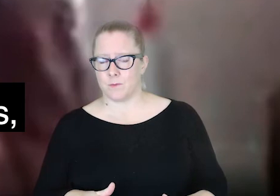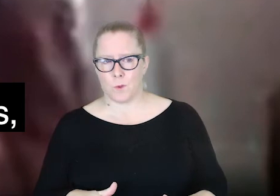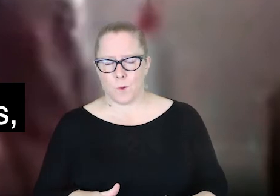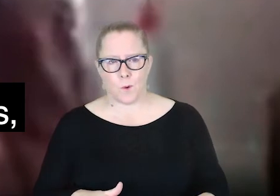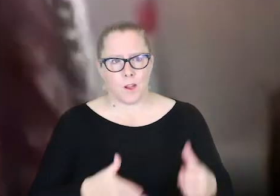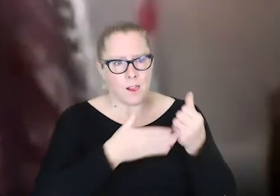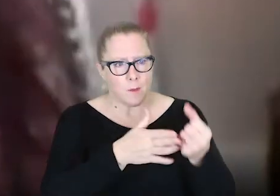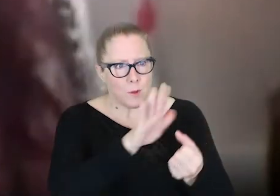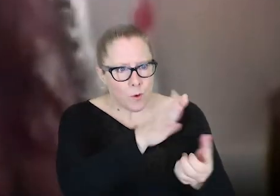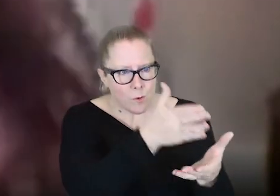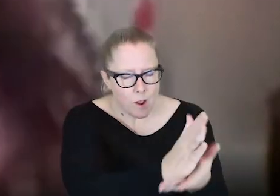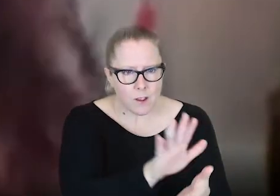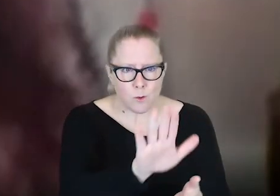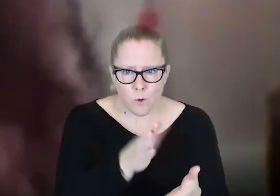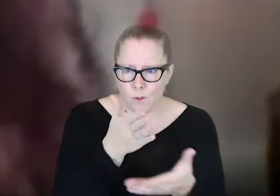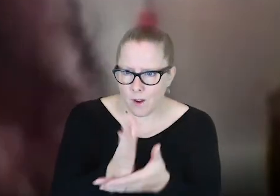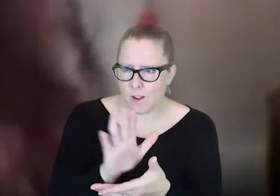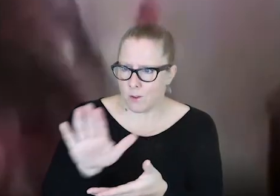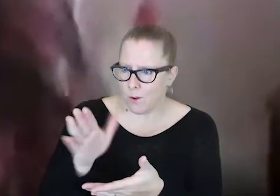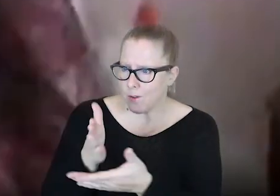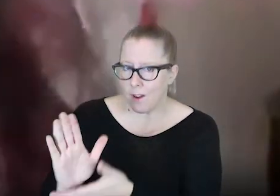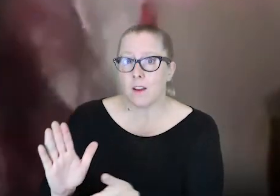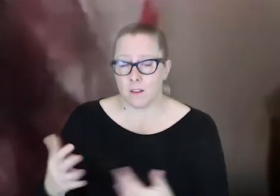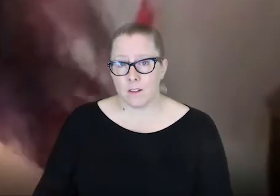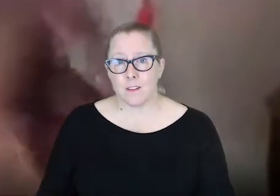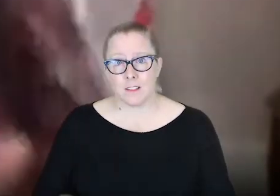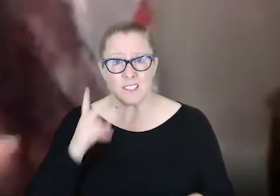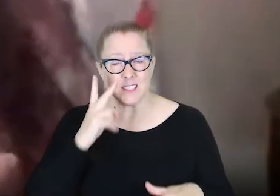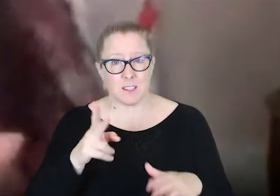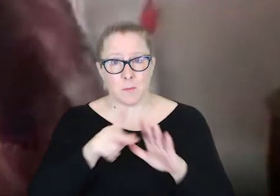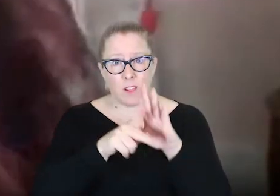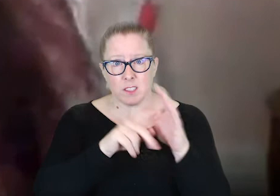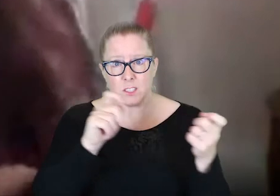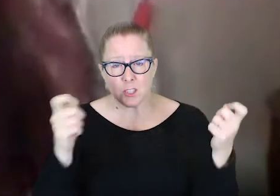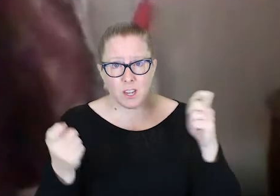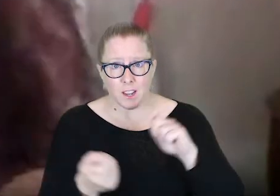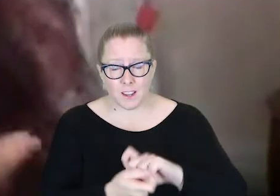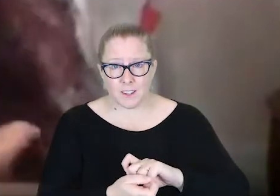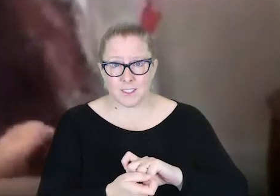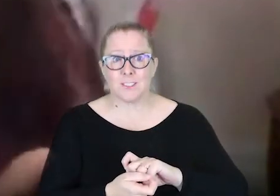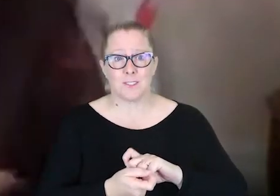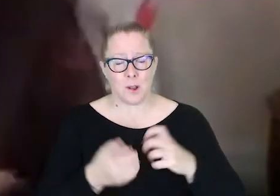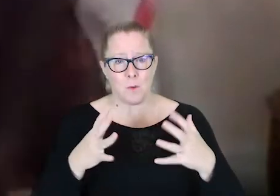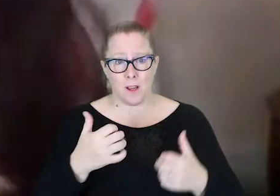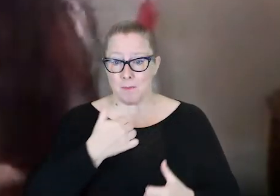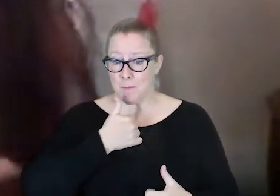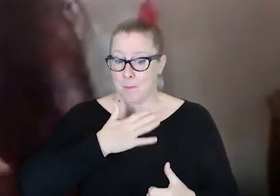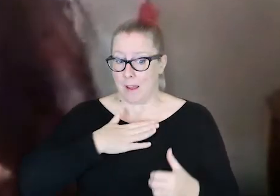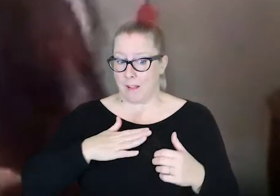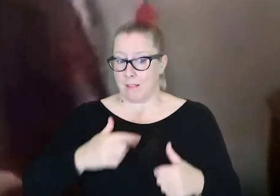own rights, but they are contributing a lot in all over the development process. They